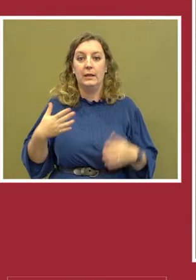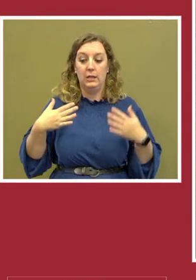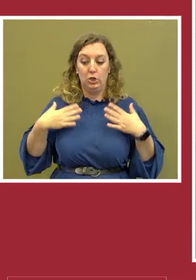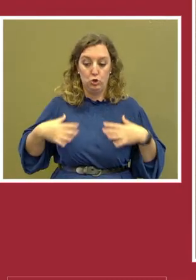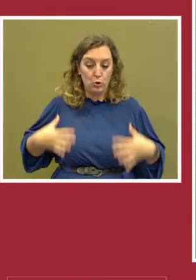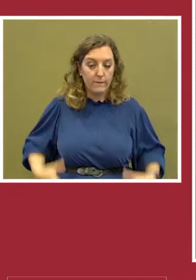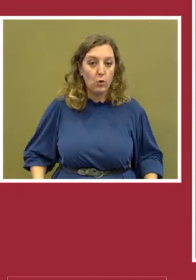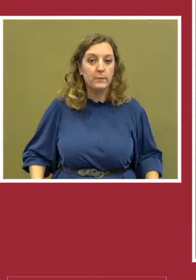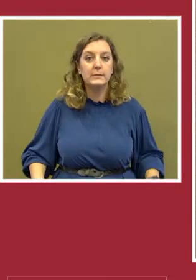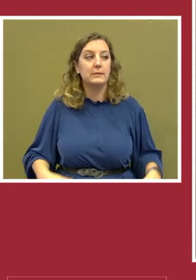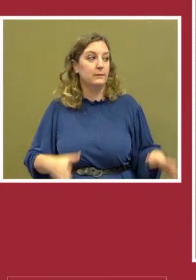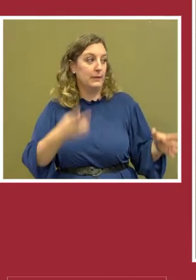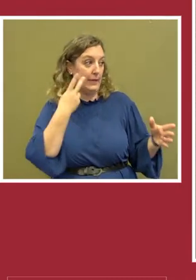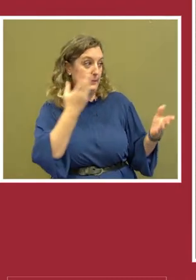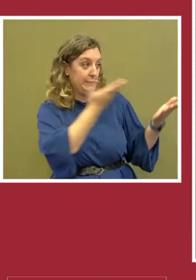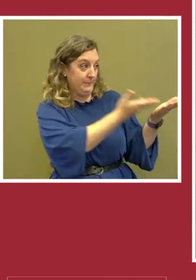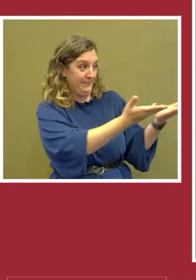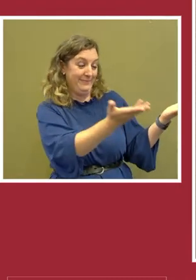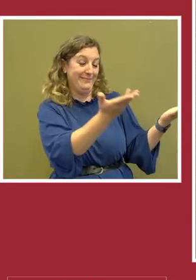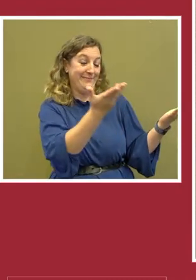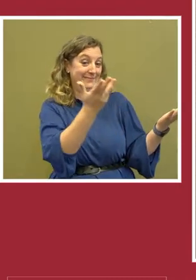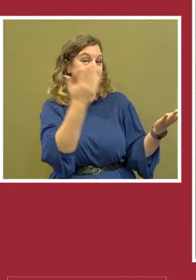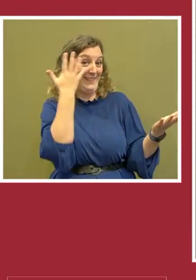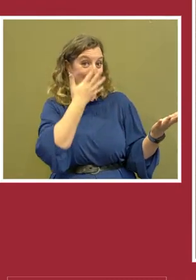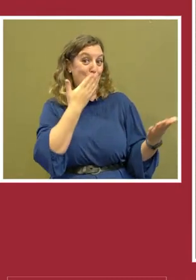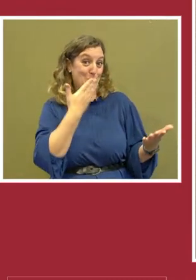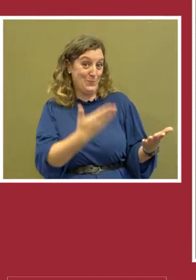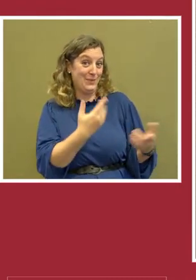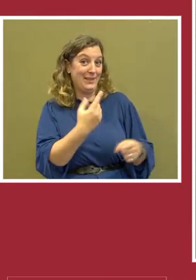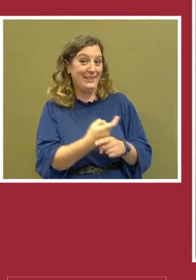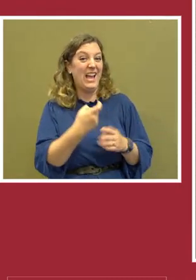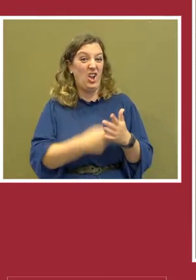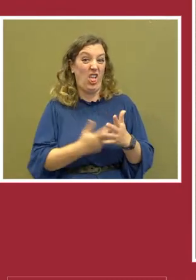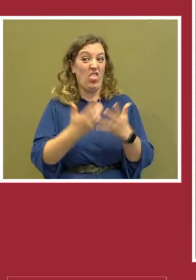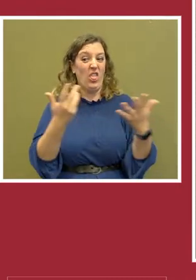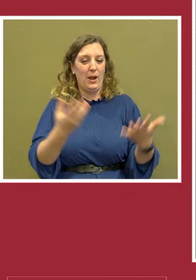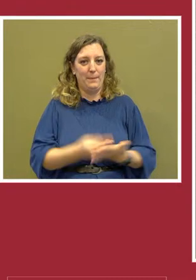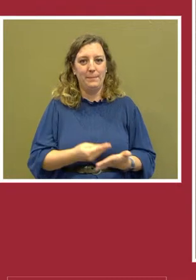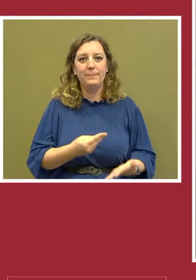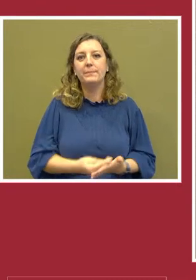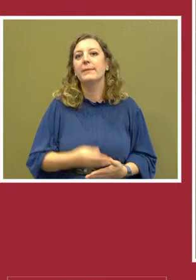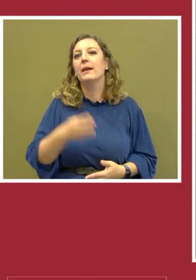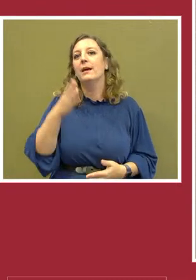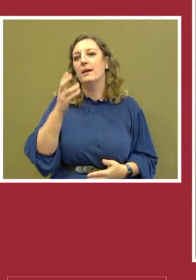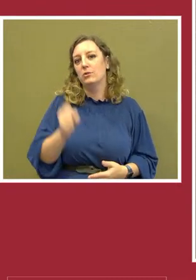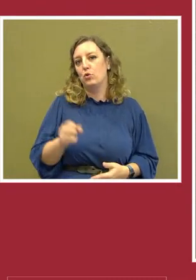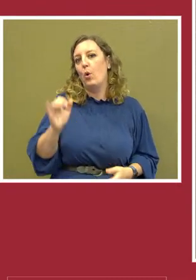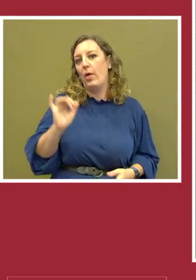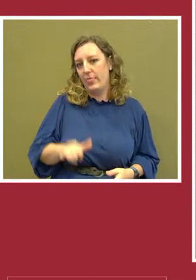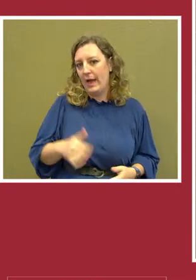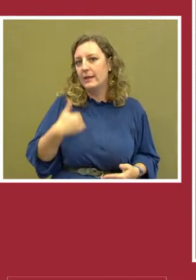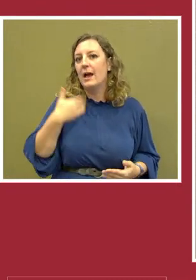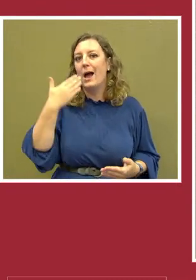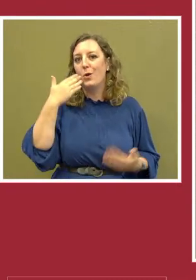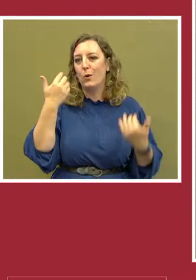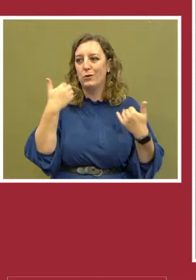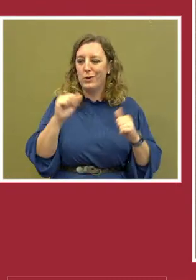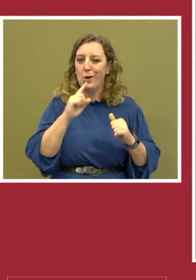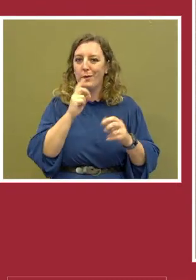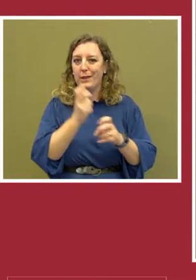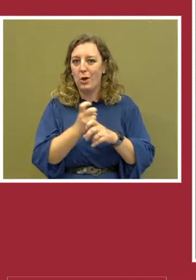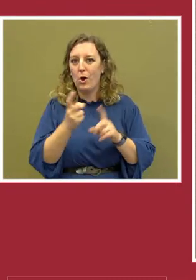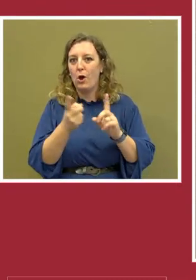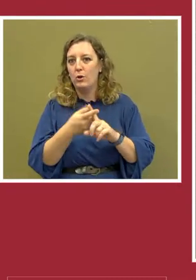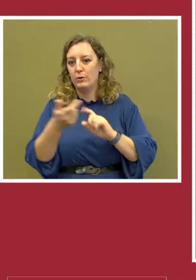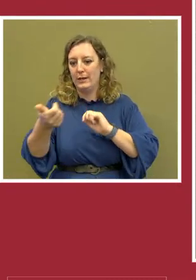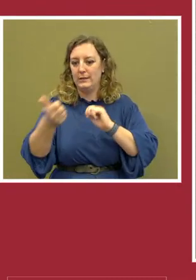Uniforms, I mean, you see them, they look great, right? They cost a lot of money. So things like that. I know we try really hard to get